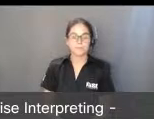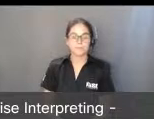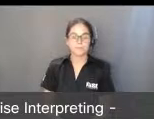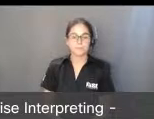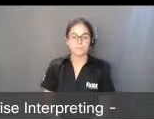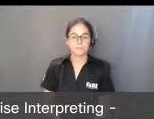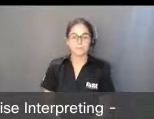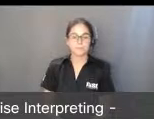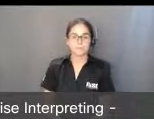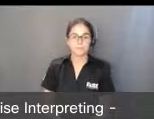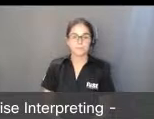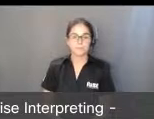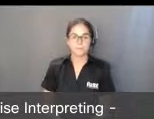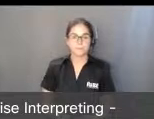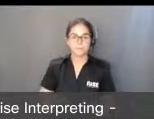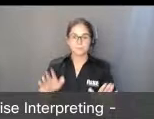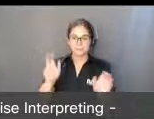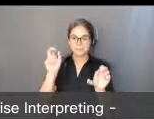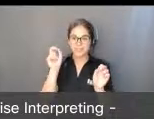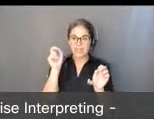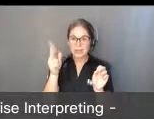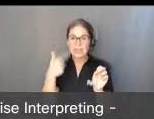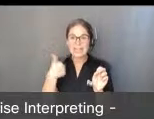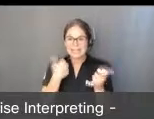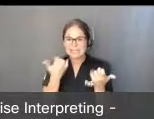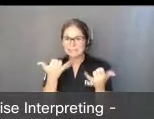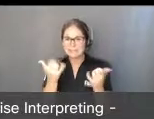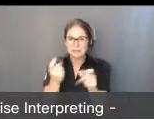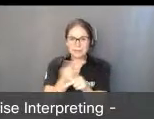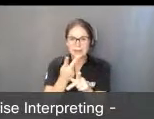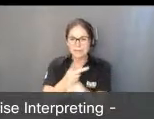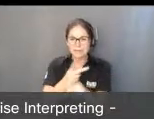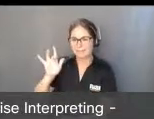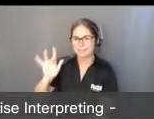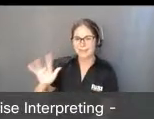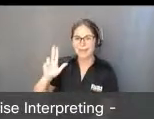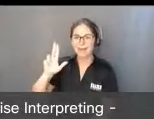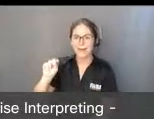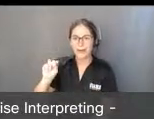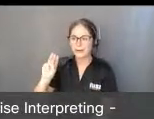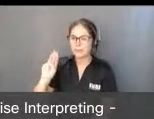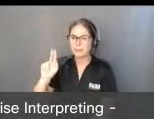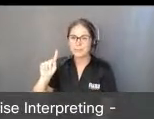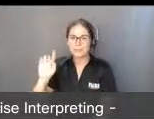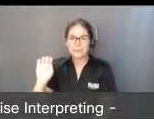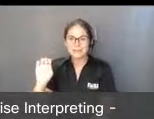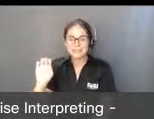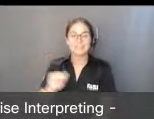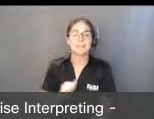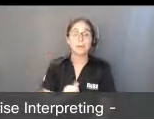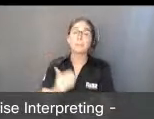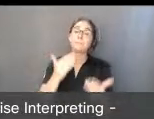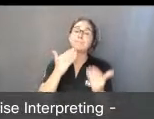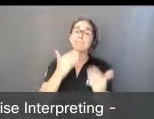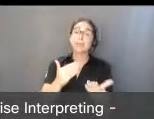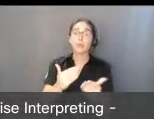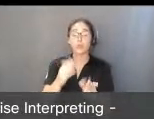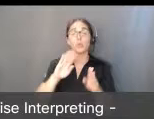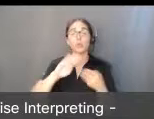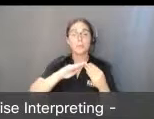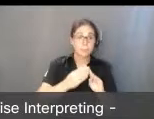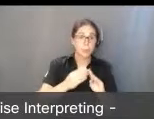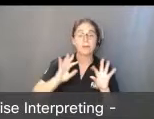Okay, still trying to figure out the unmute button here. Thank you, Board President Haro, board members and community